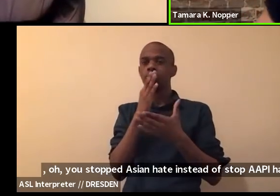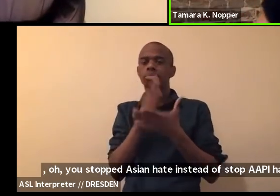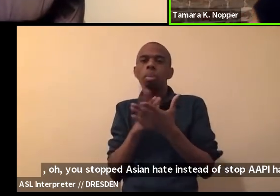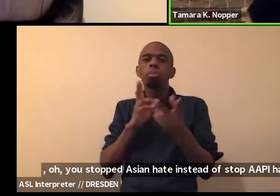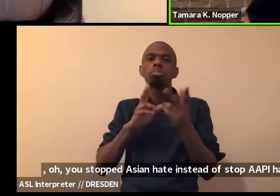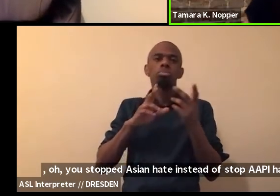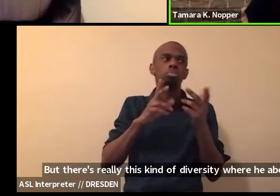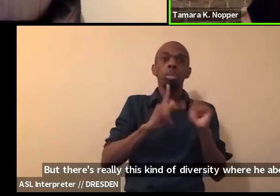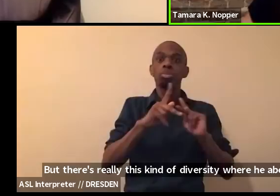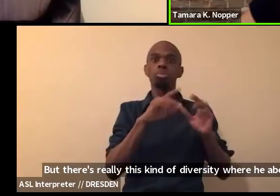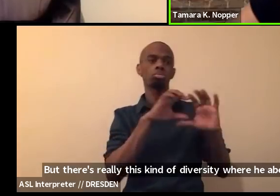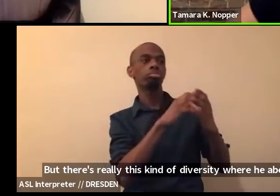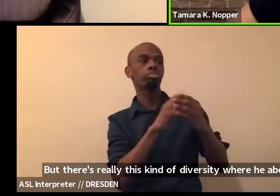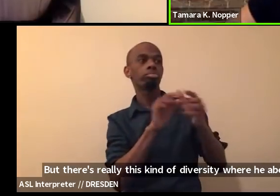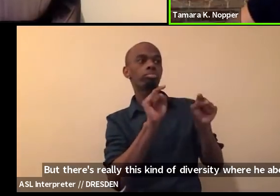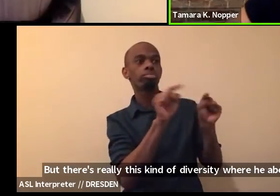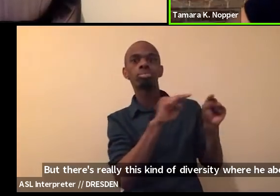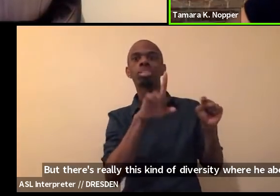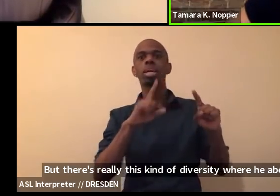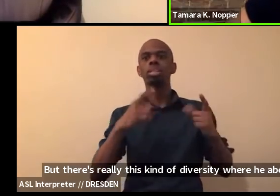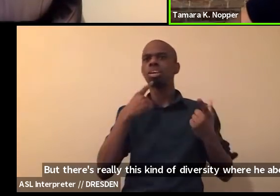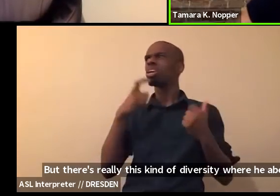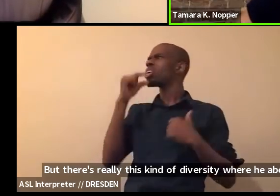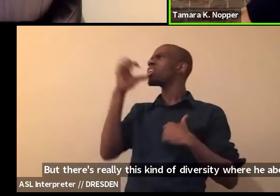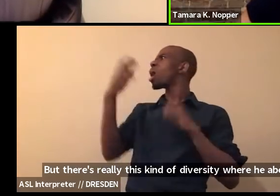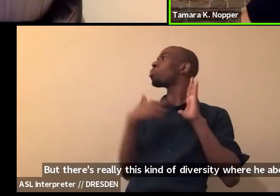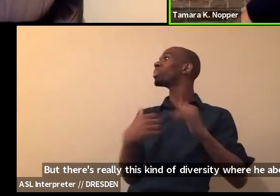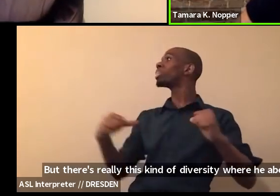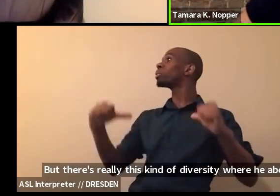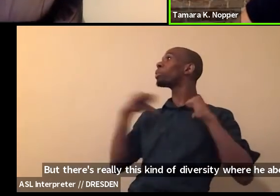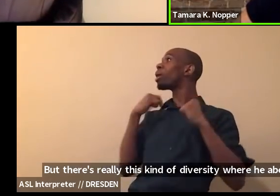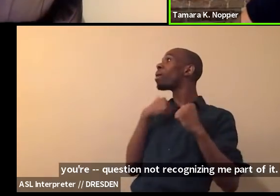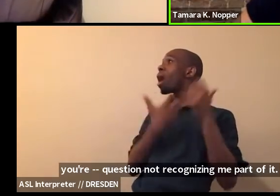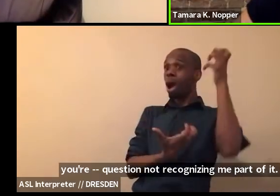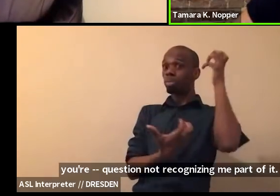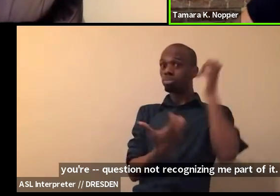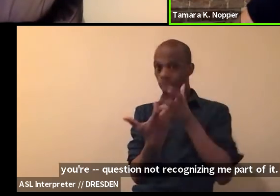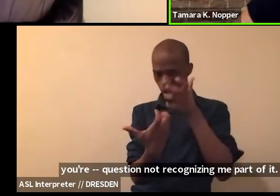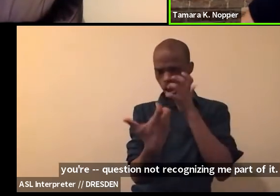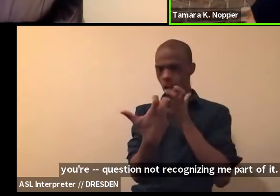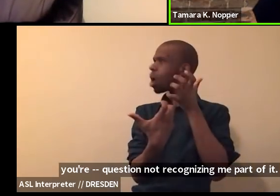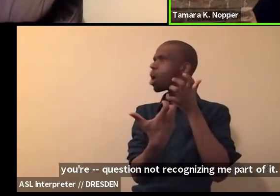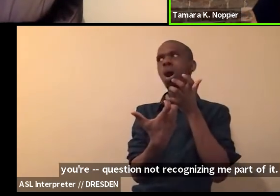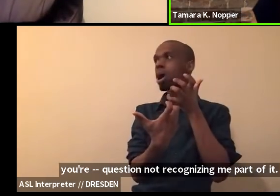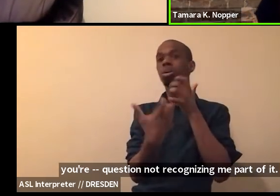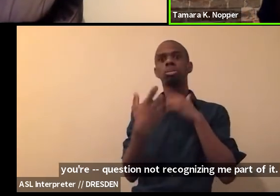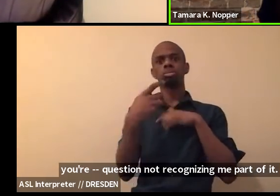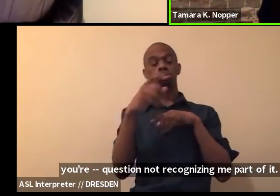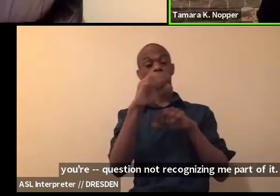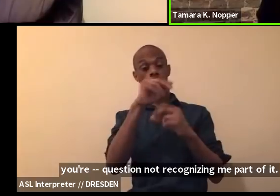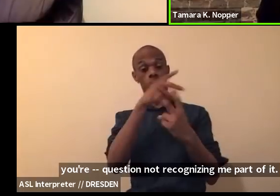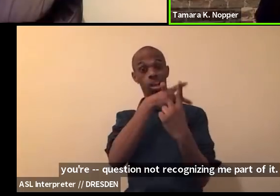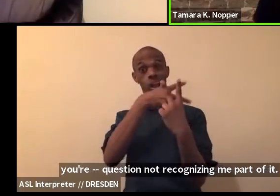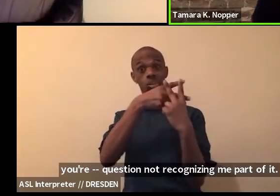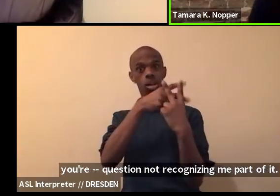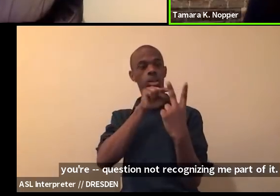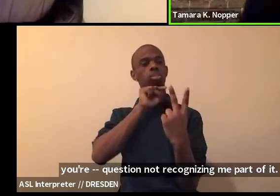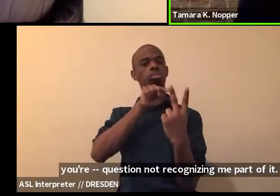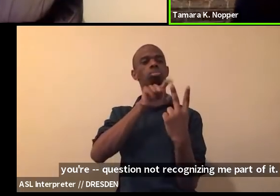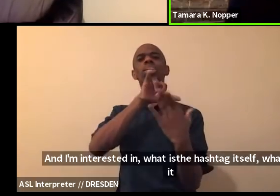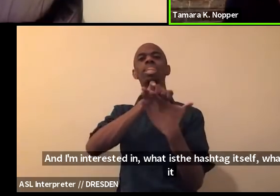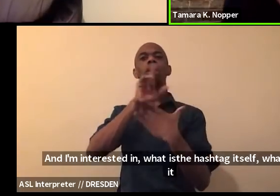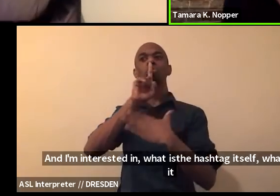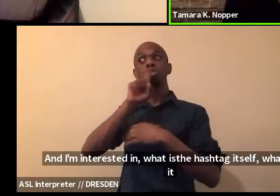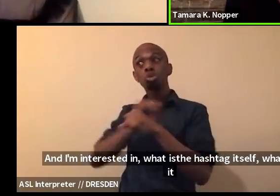more interested in this question about kind of, how does the hashtag itself, what is it mobilizing, right? Part of, to me, thinking about politics